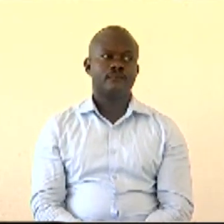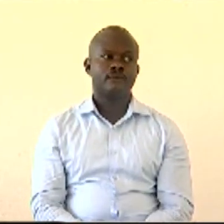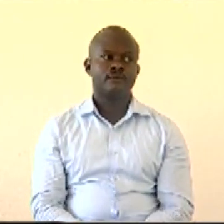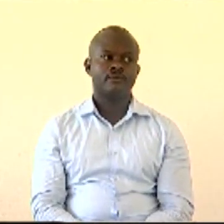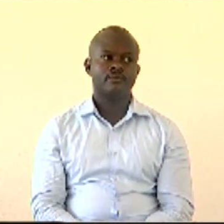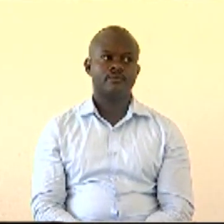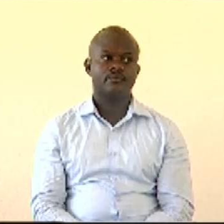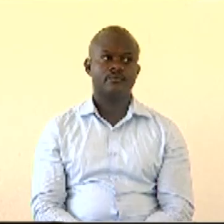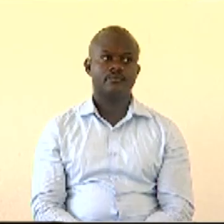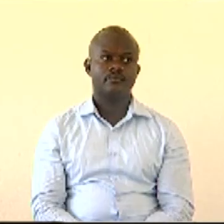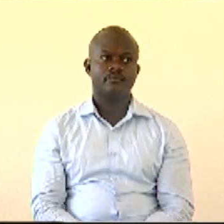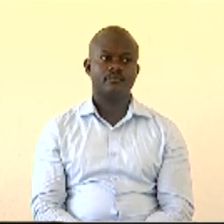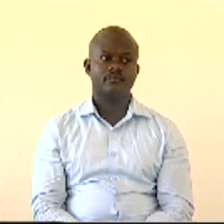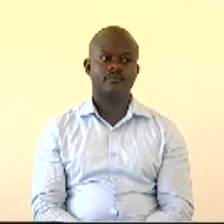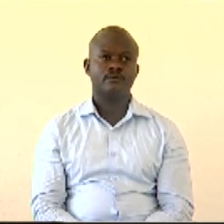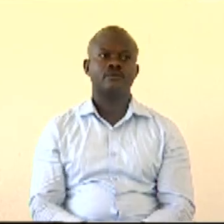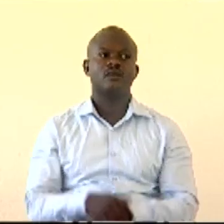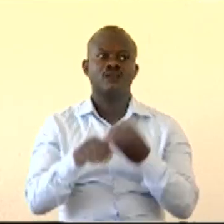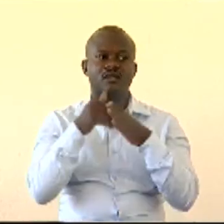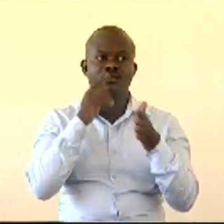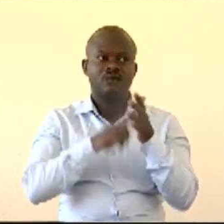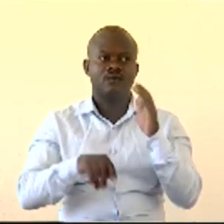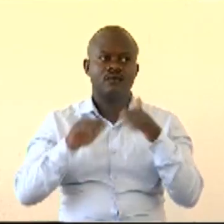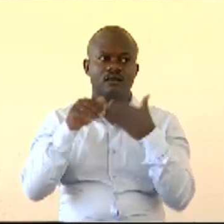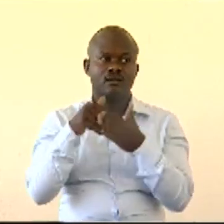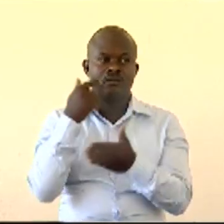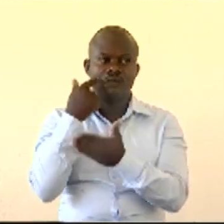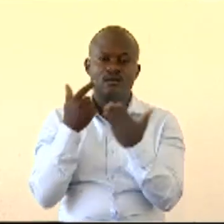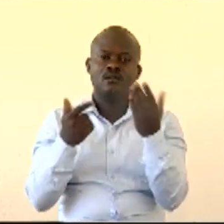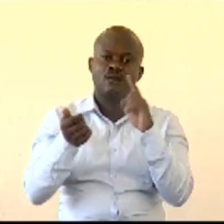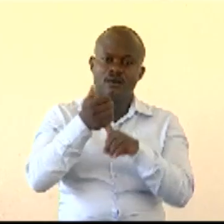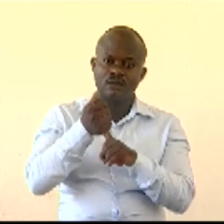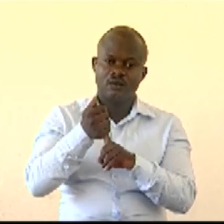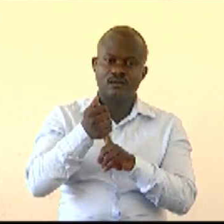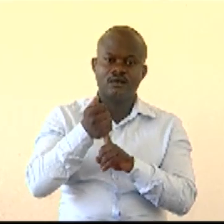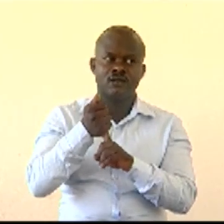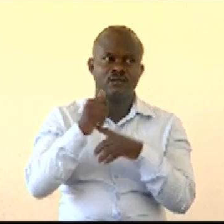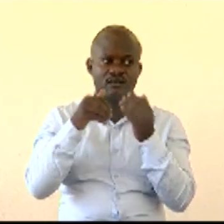That is what we get. And here we have work example